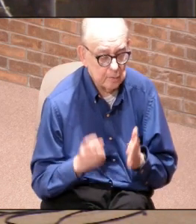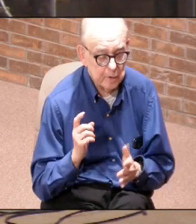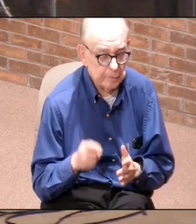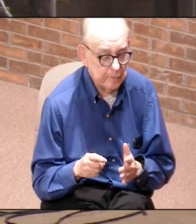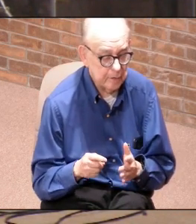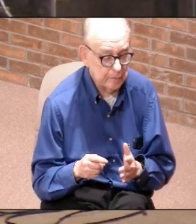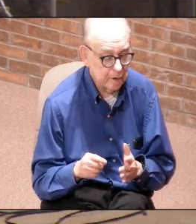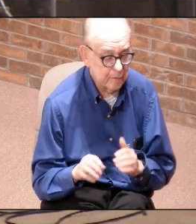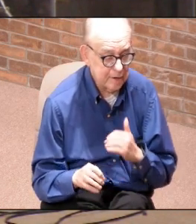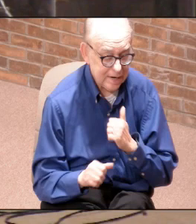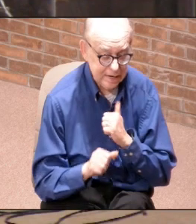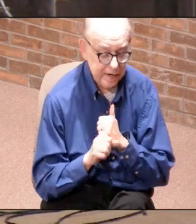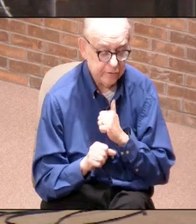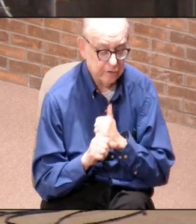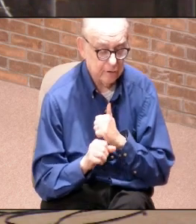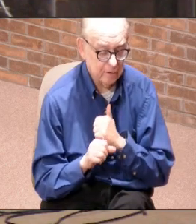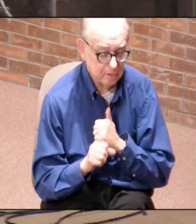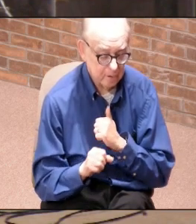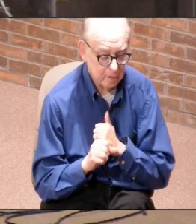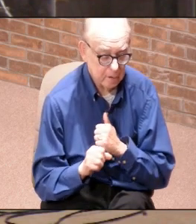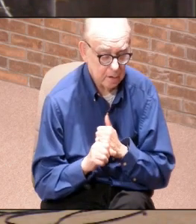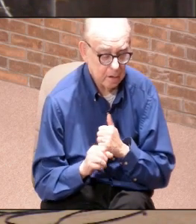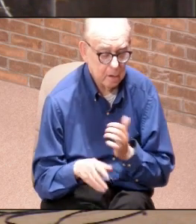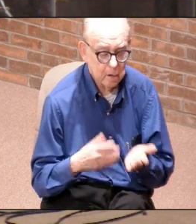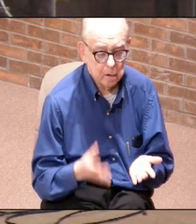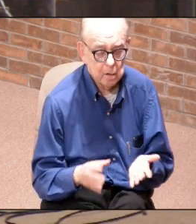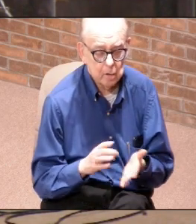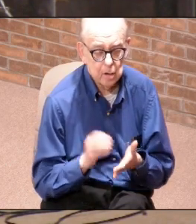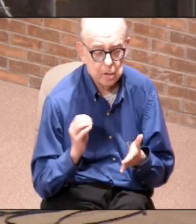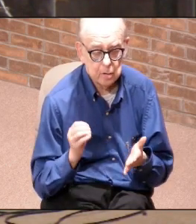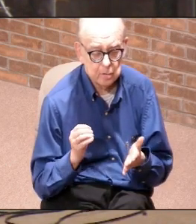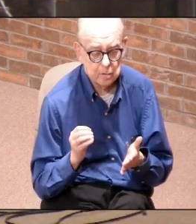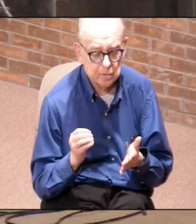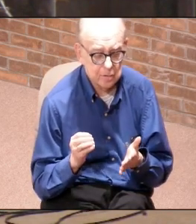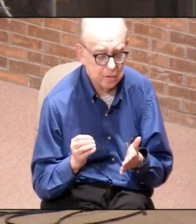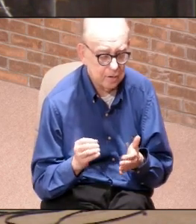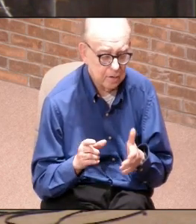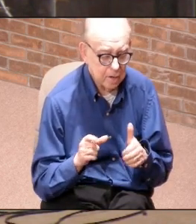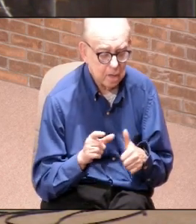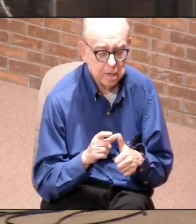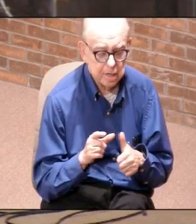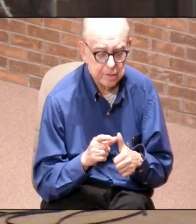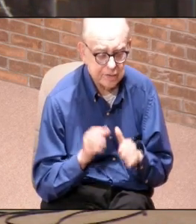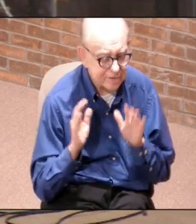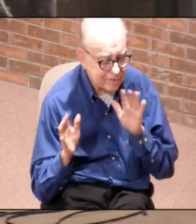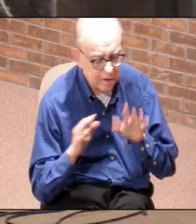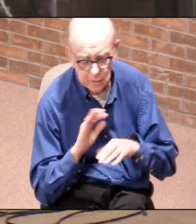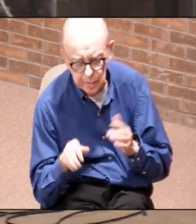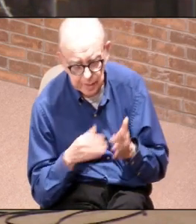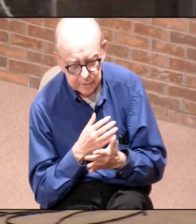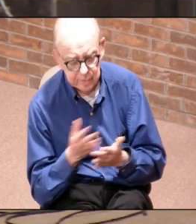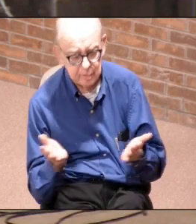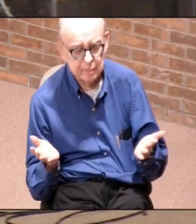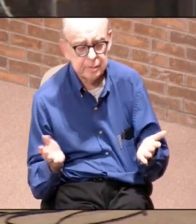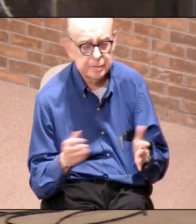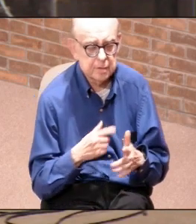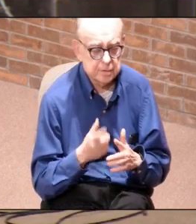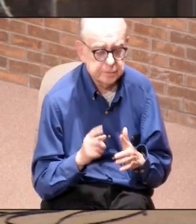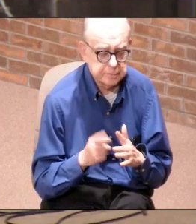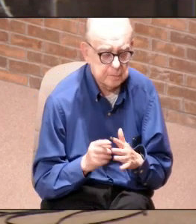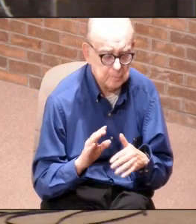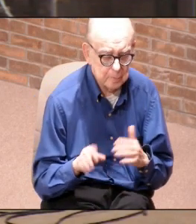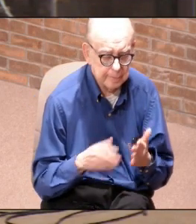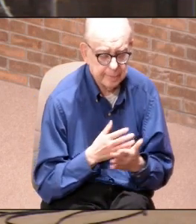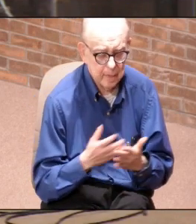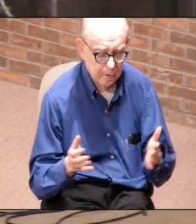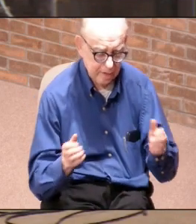danger. And then from there, they begin to learn you letters and sounds and all of the things. And then you begin to put all